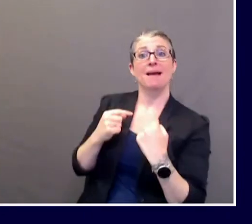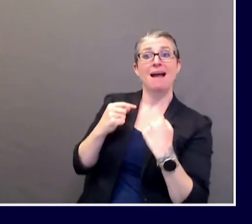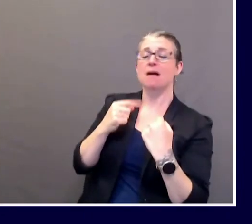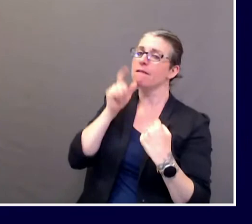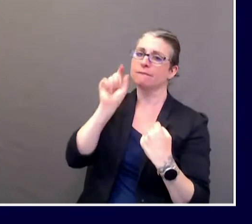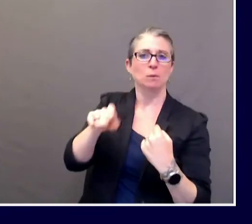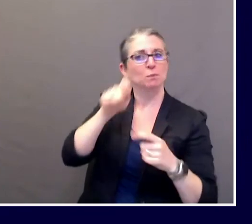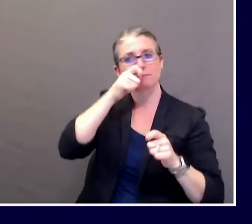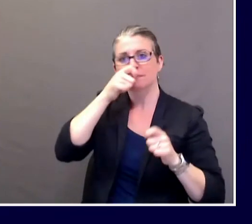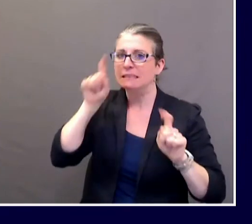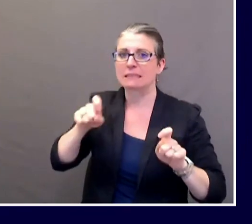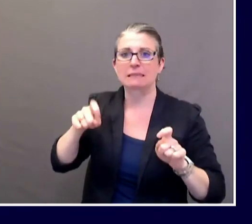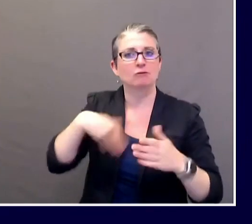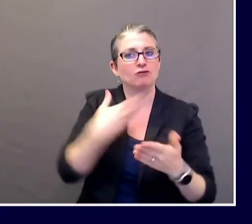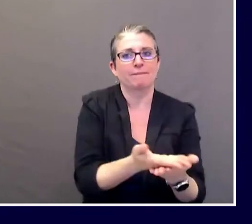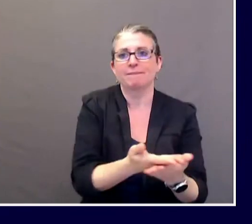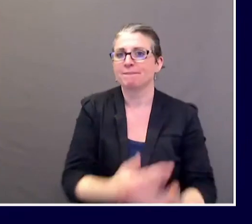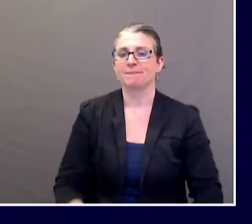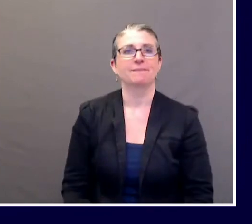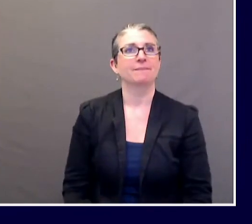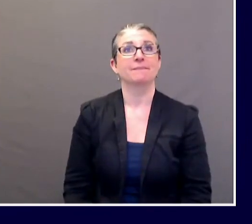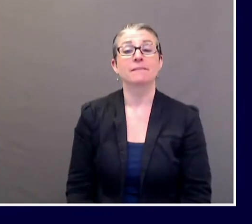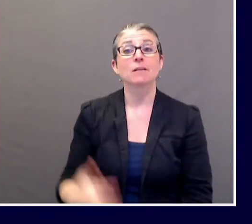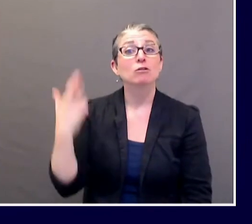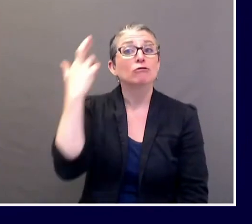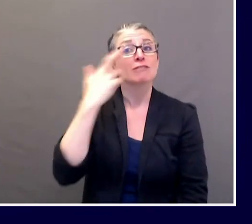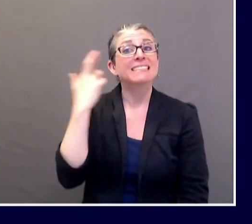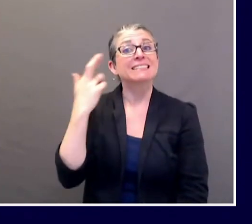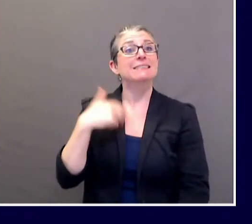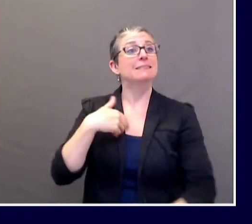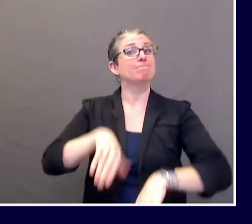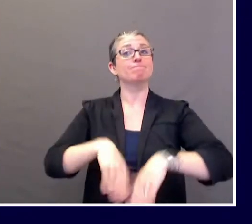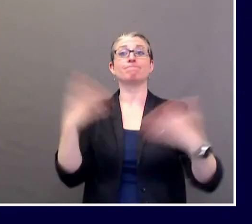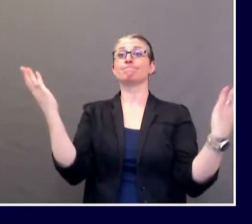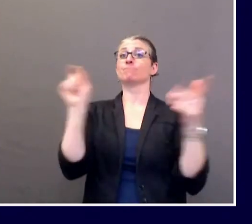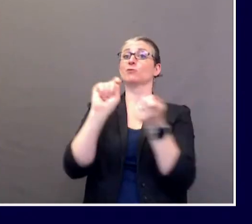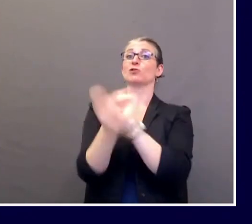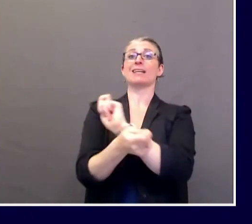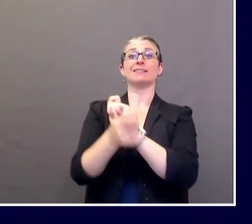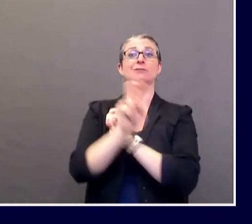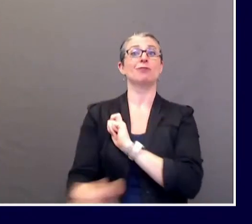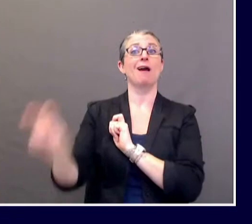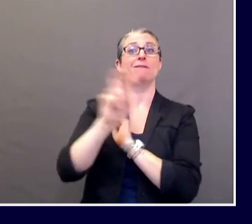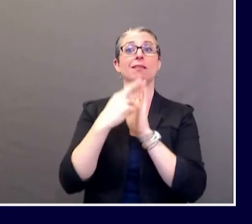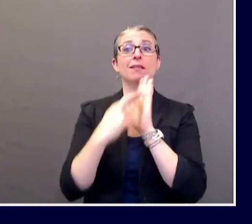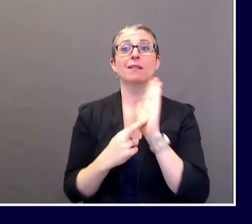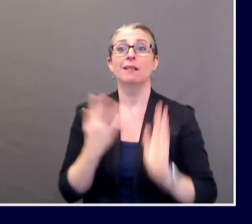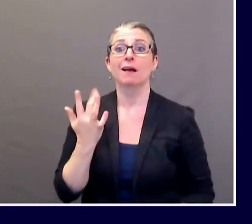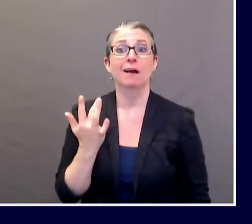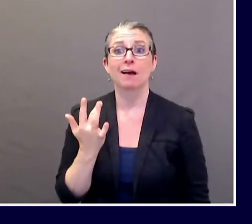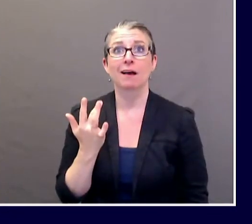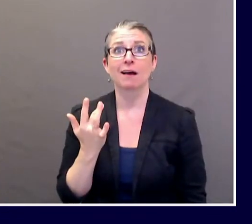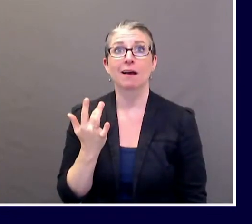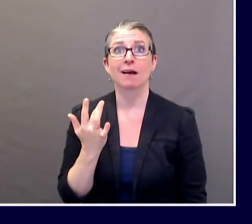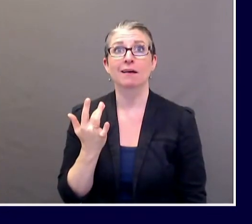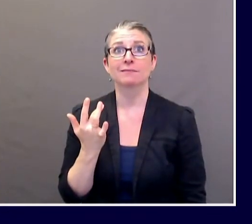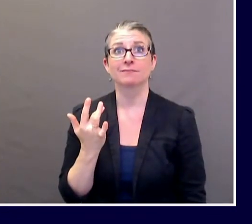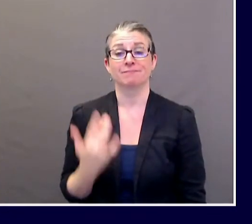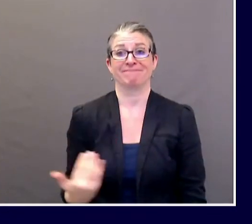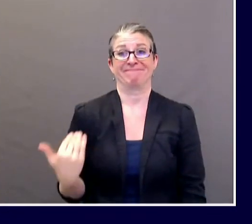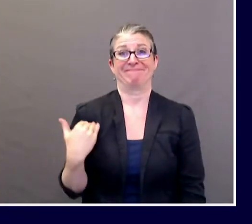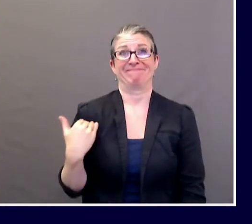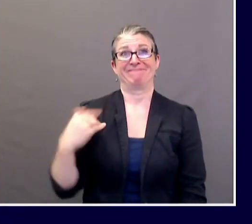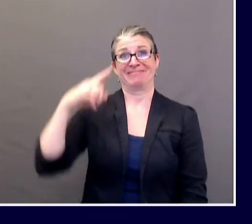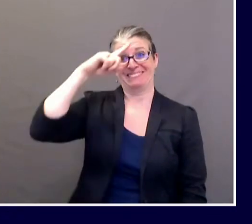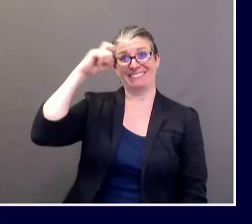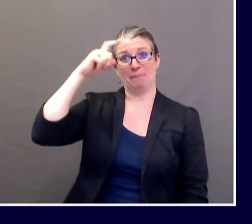recognition of a couple of things. The first is a successful travel season last summer, where although we had a number of travelers coming in,